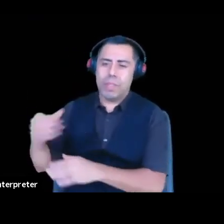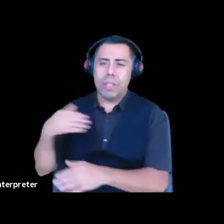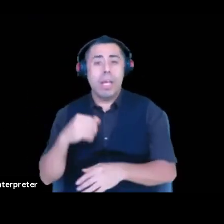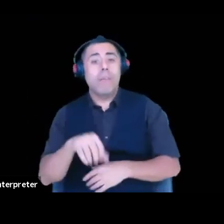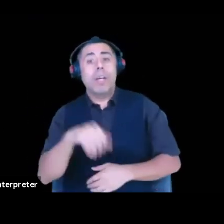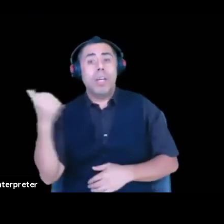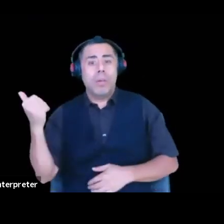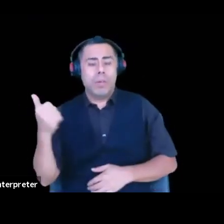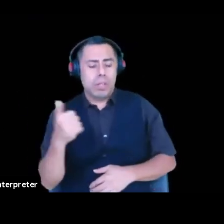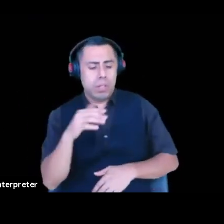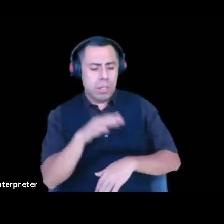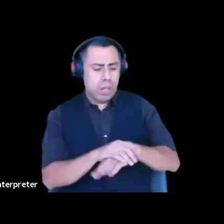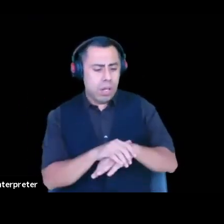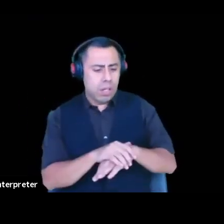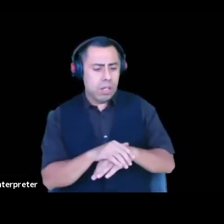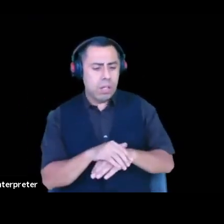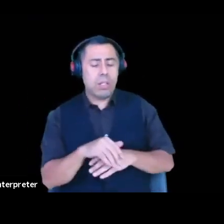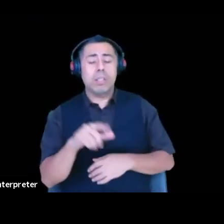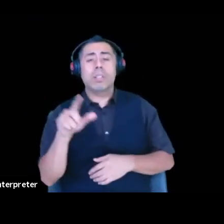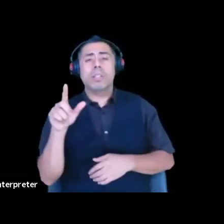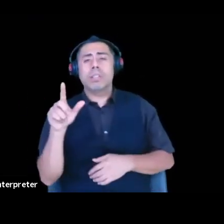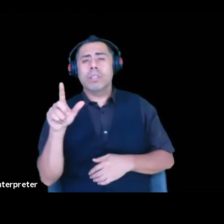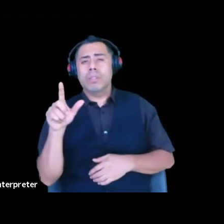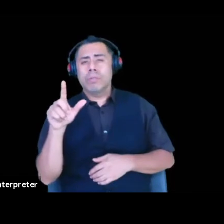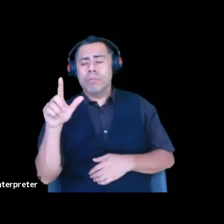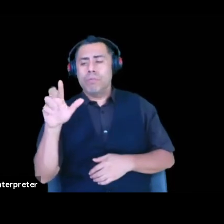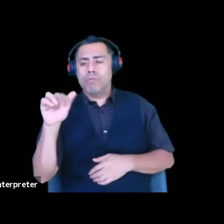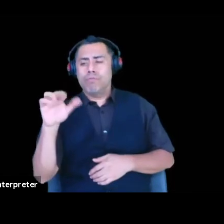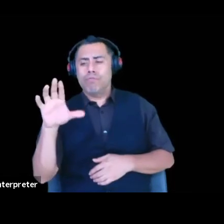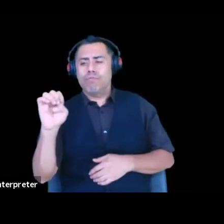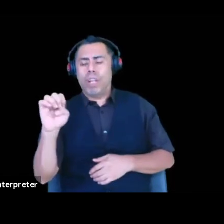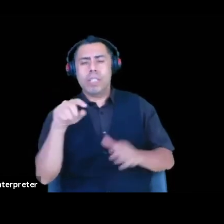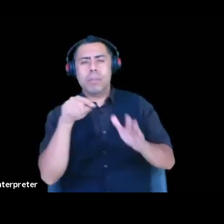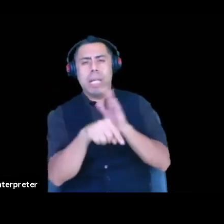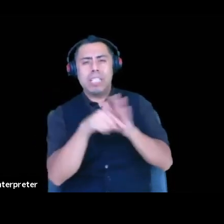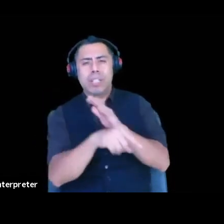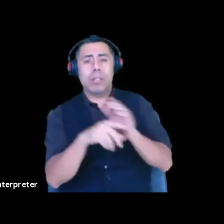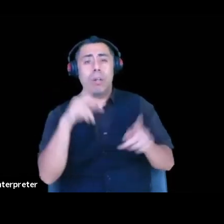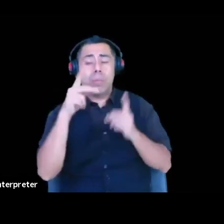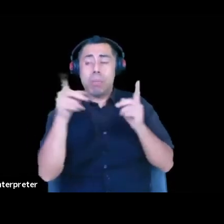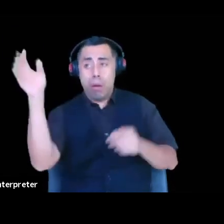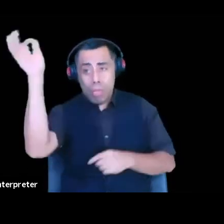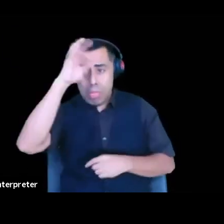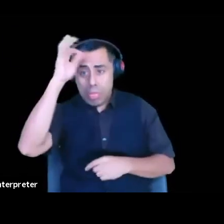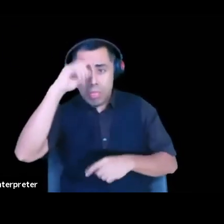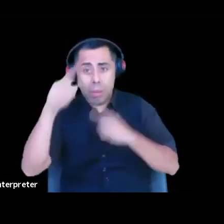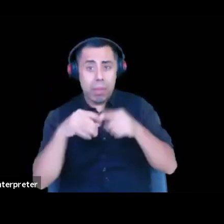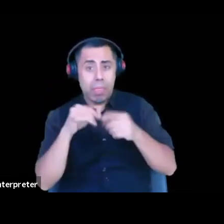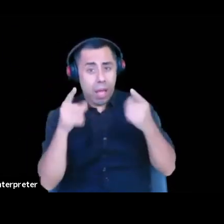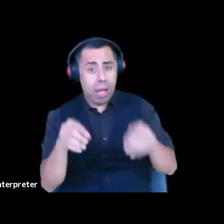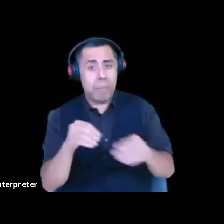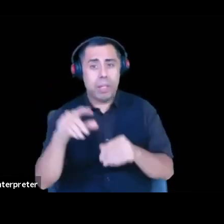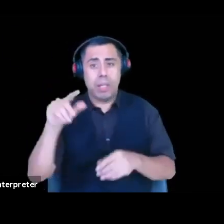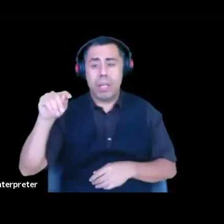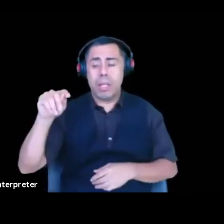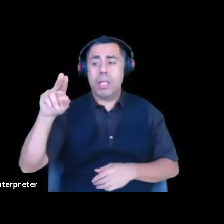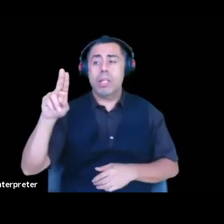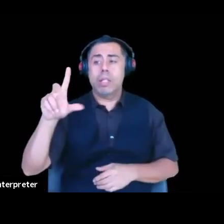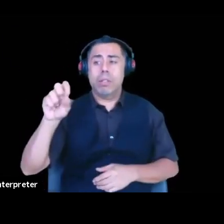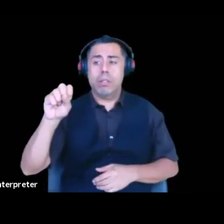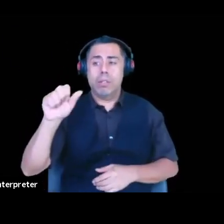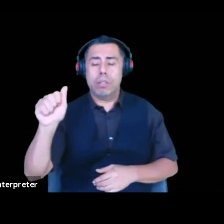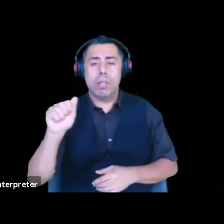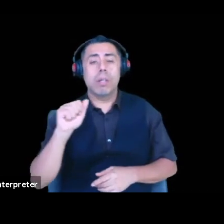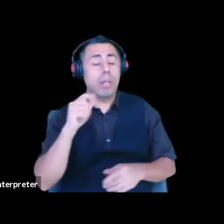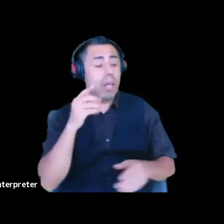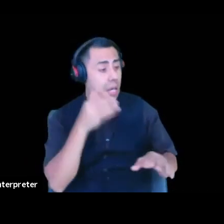massacre. No one knew about that until that era. Then people started researching. So we need to have these types of conversation. We need to have this